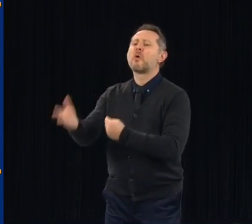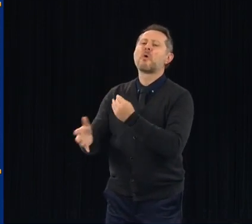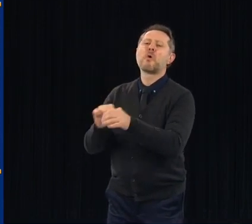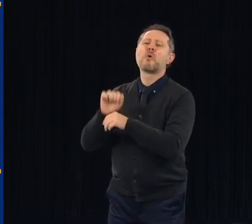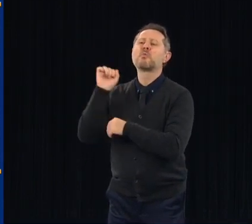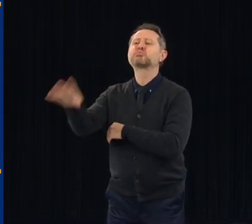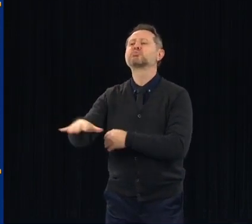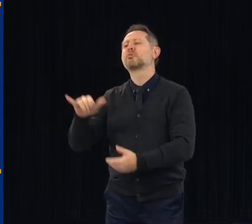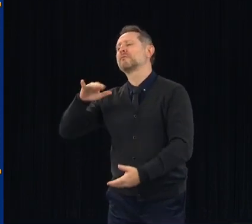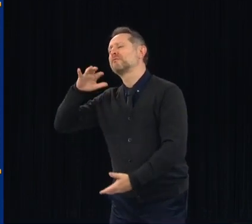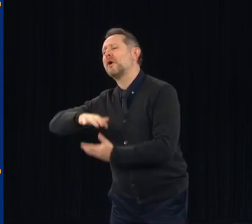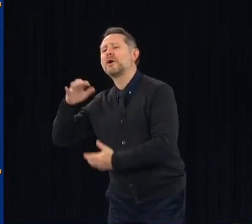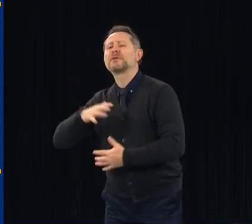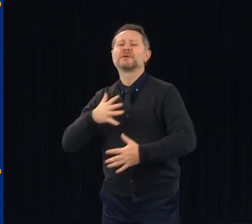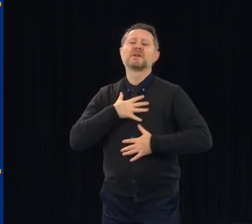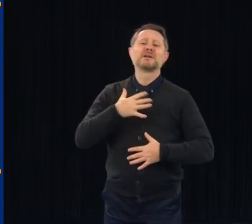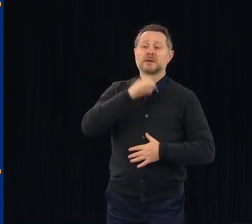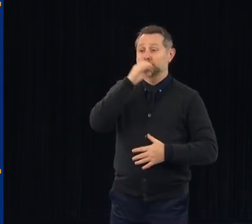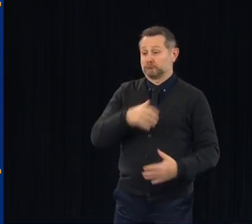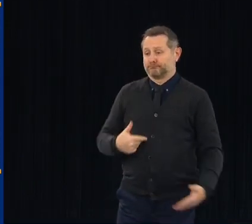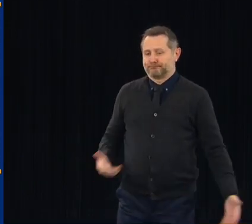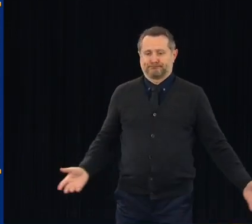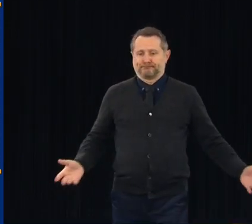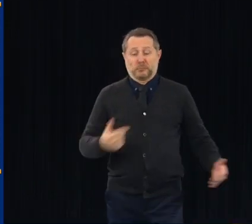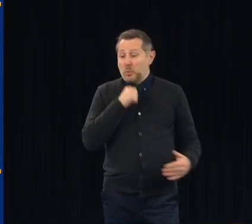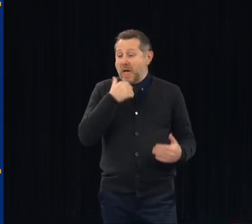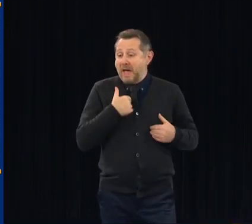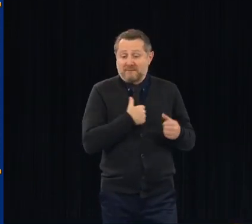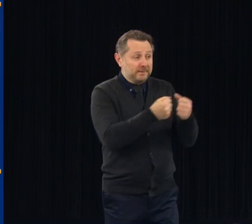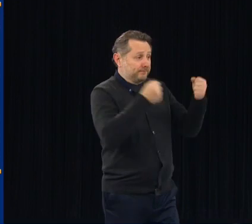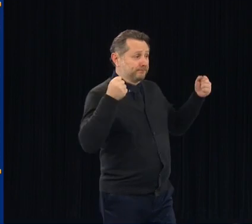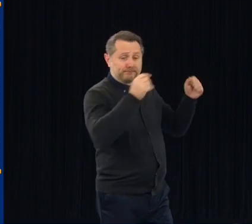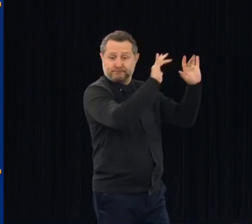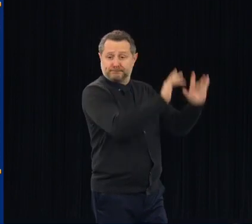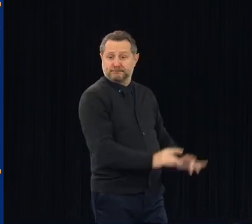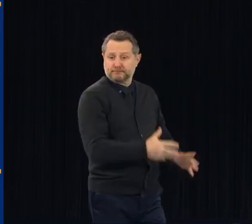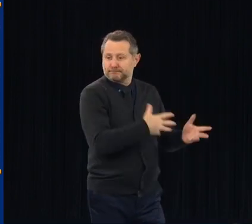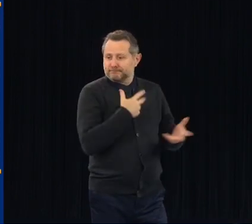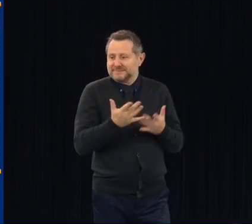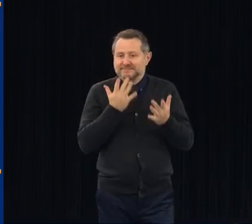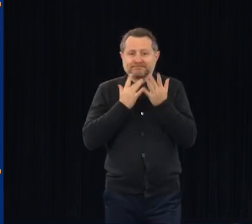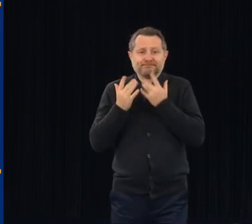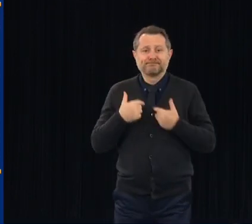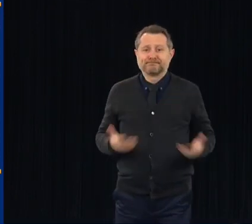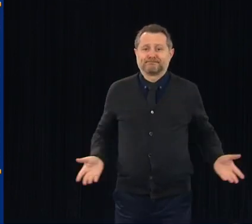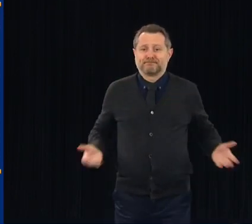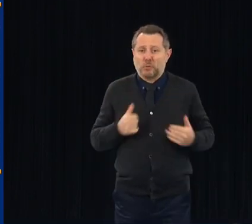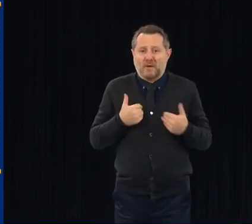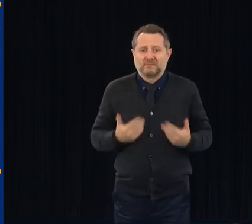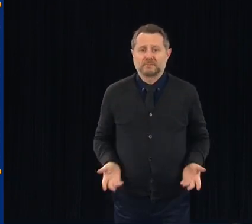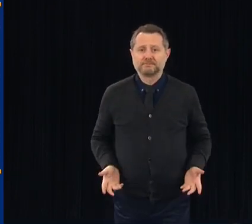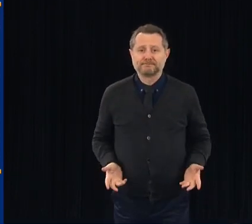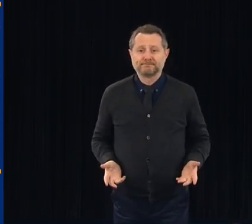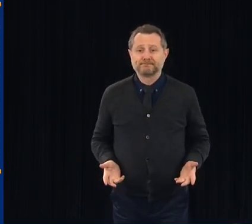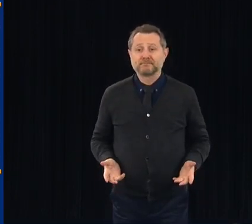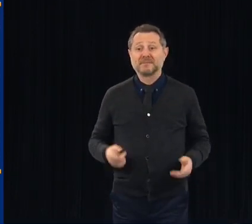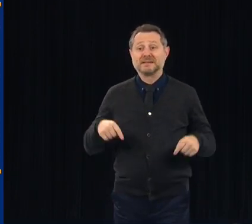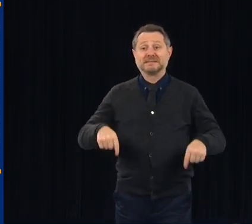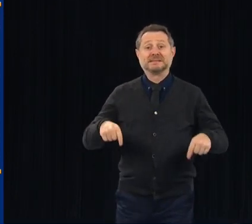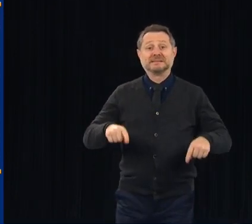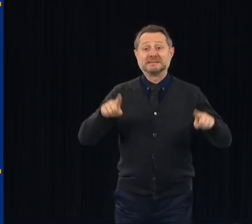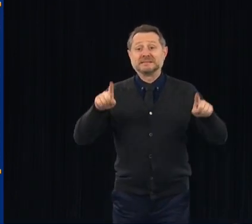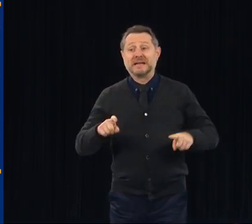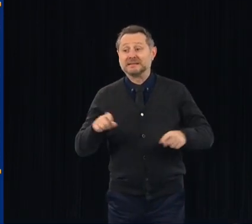ventilators you need. We don't have them. We don't have them. It's not an exercise. It's not a drill.